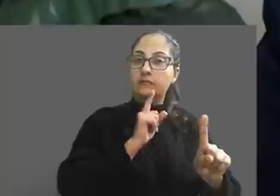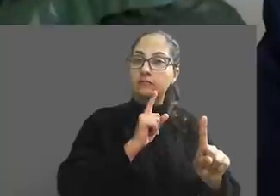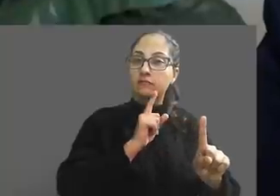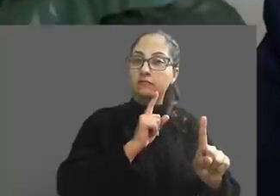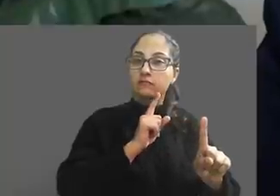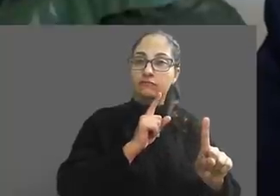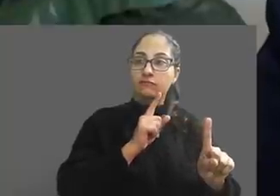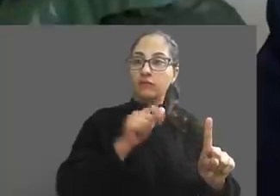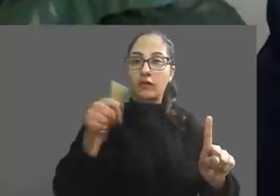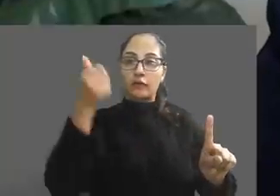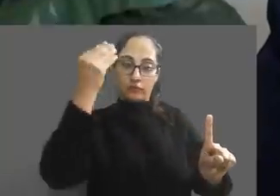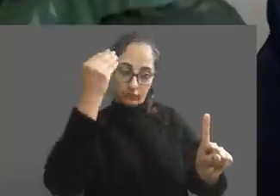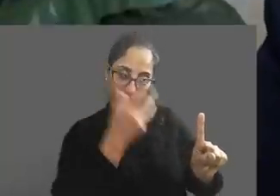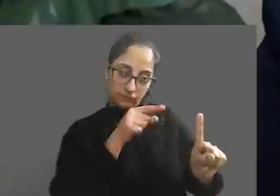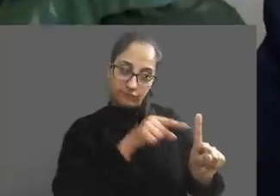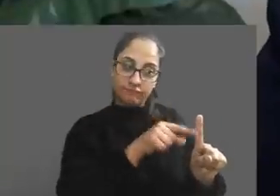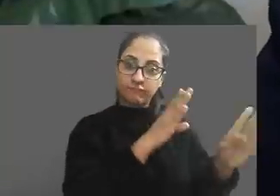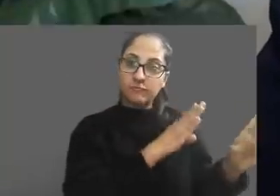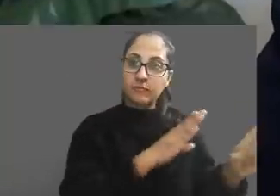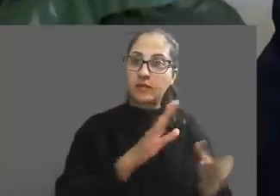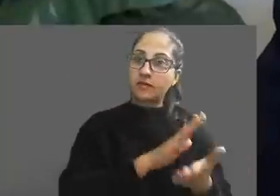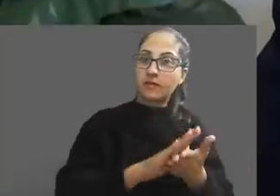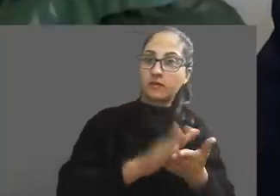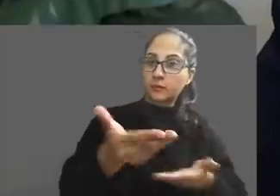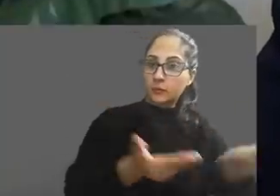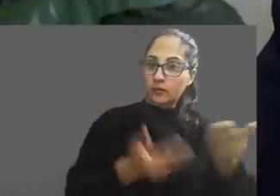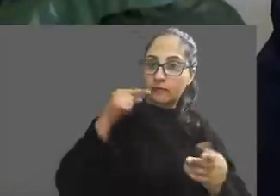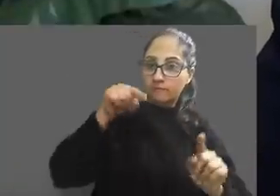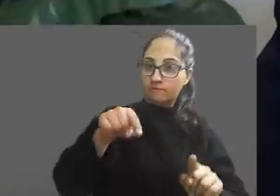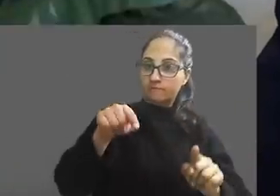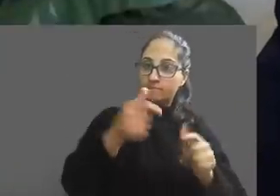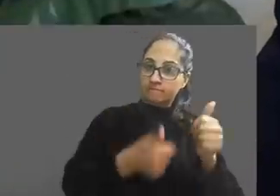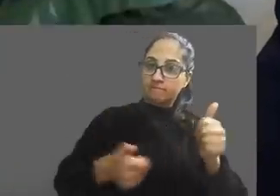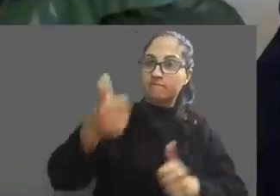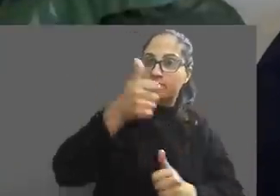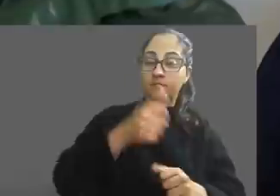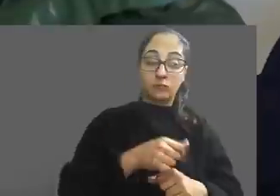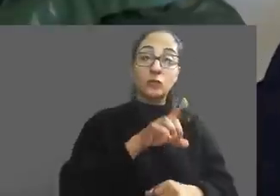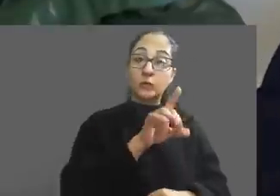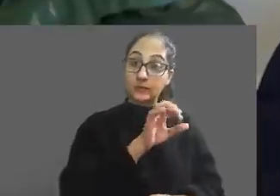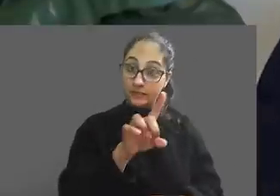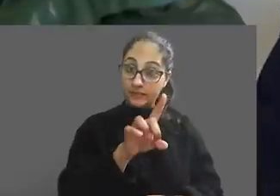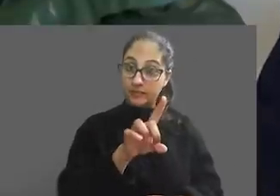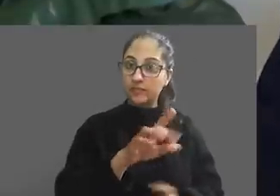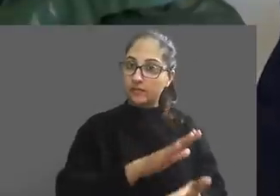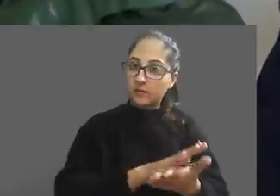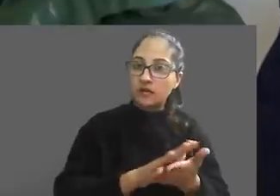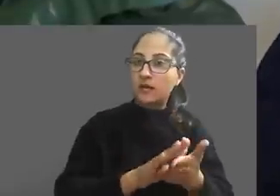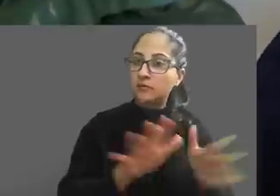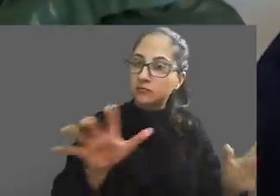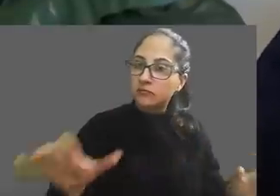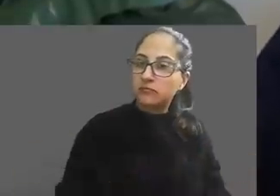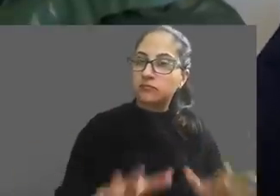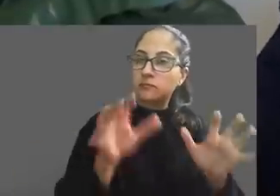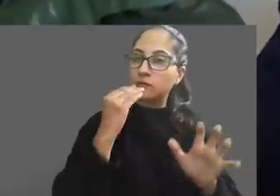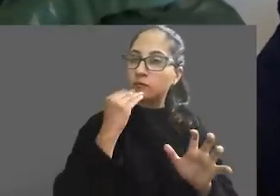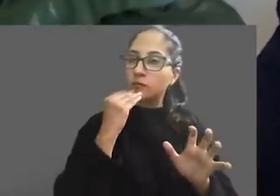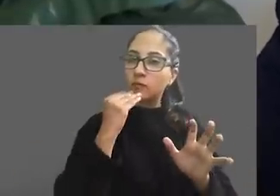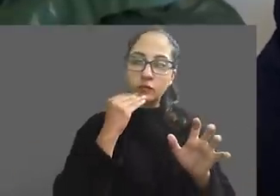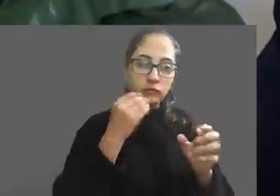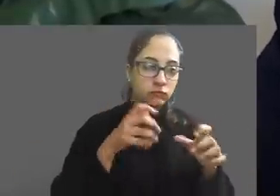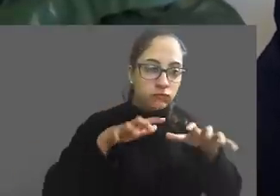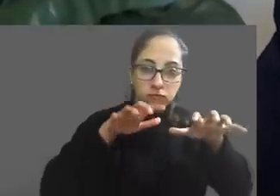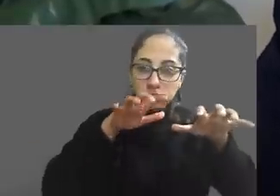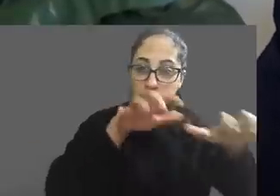courtiers. At this time, Rais Muzaffar would have been about 90 years